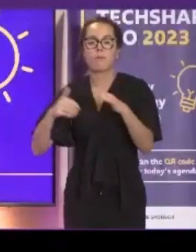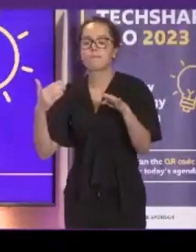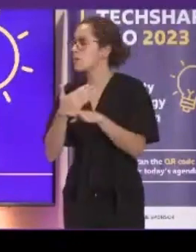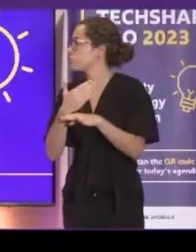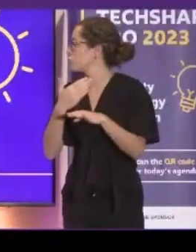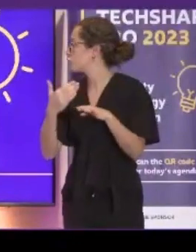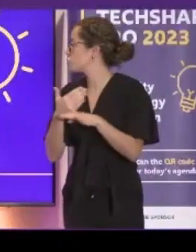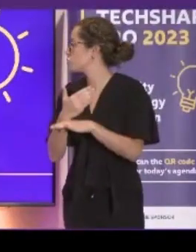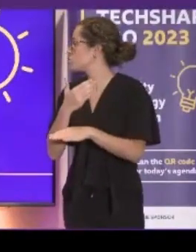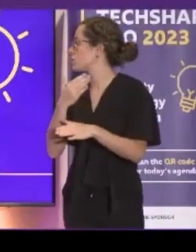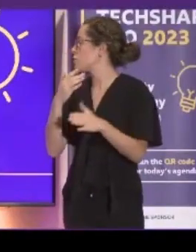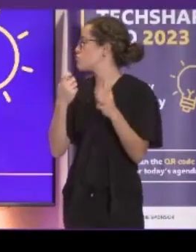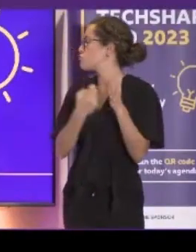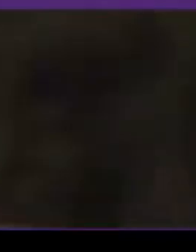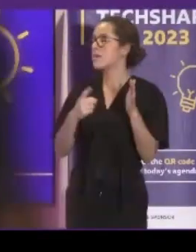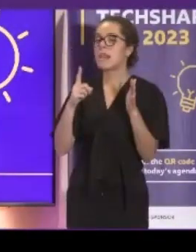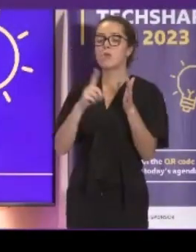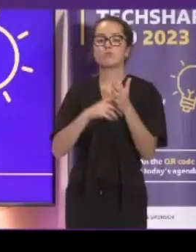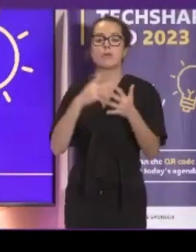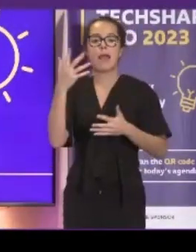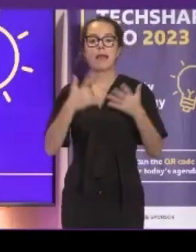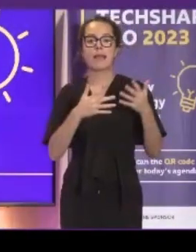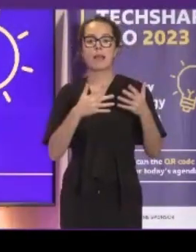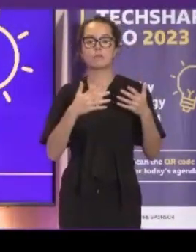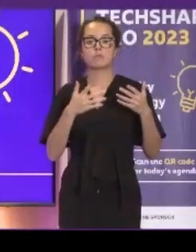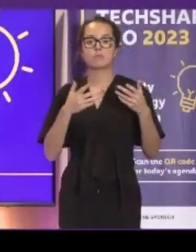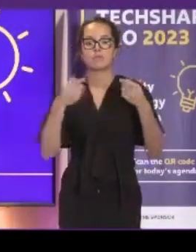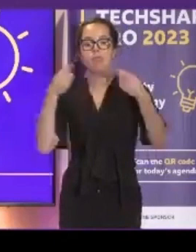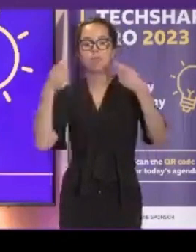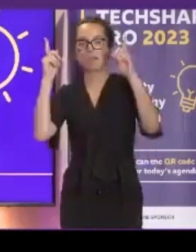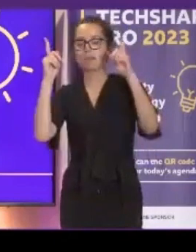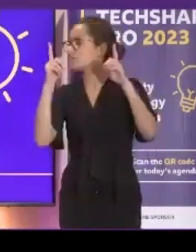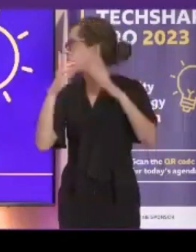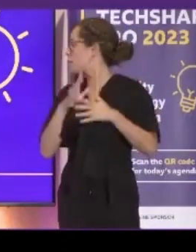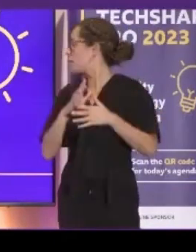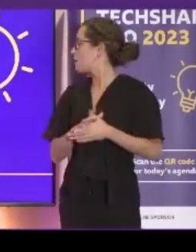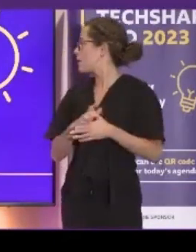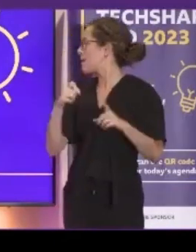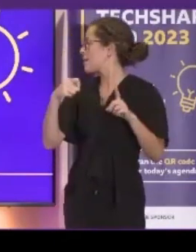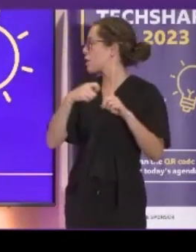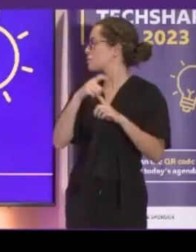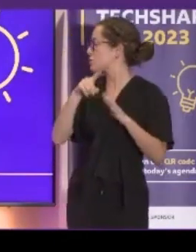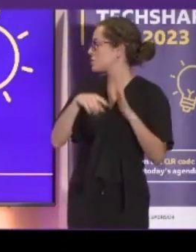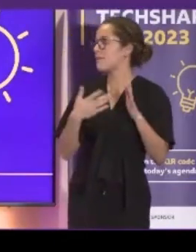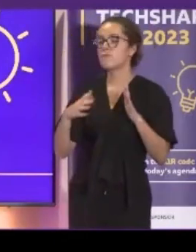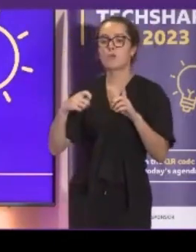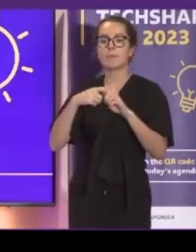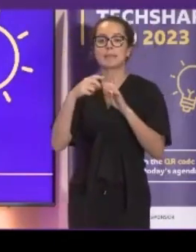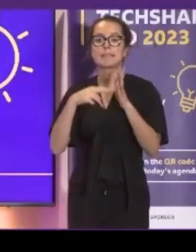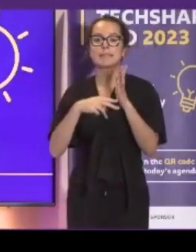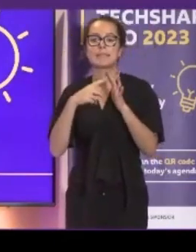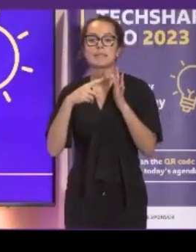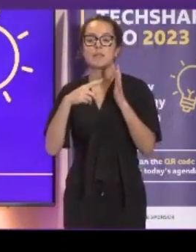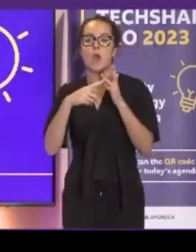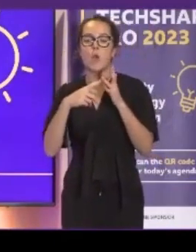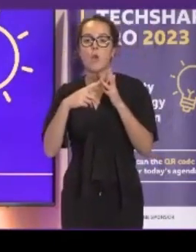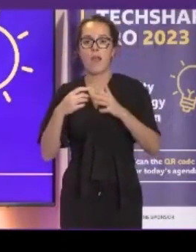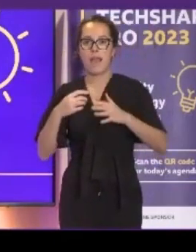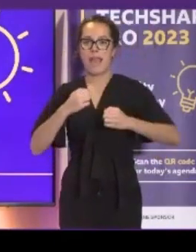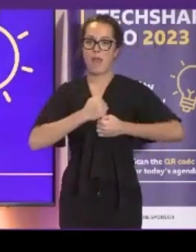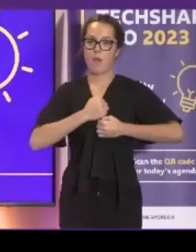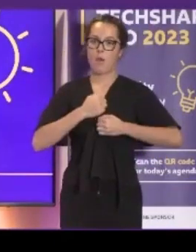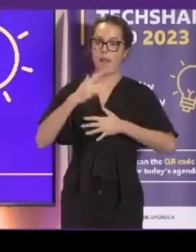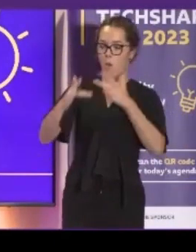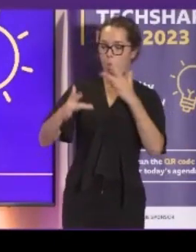Account Director, and Kirsty, Senior Front-End Developer from Kineo, one of our e-learning partners.